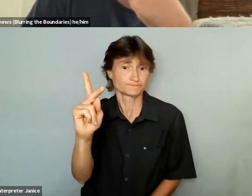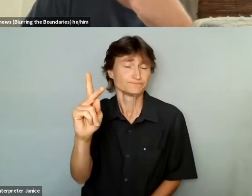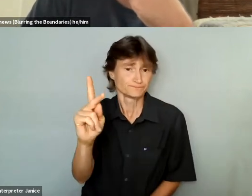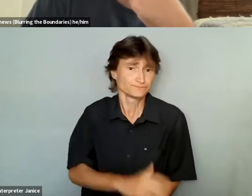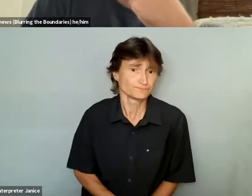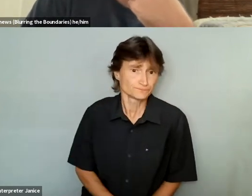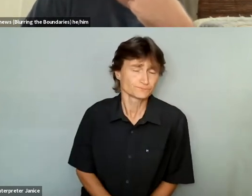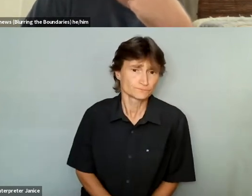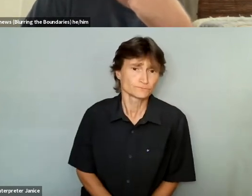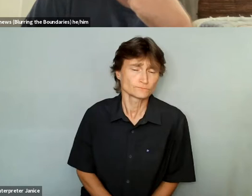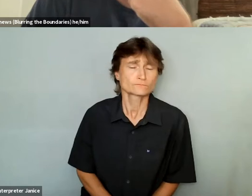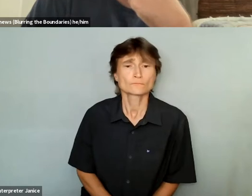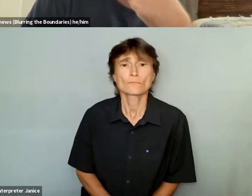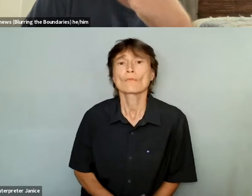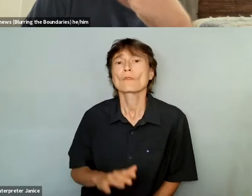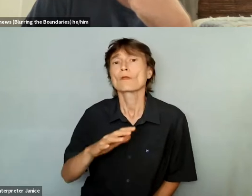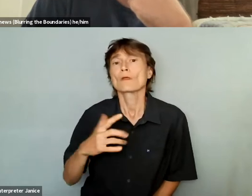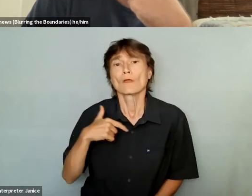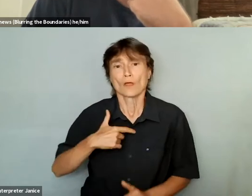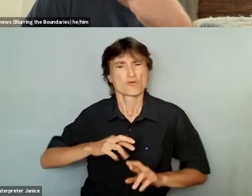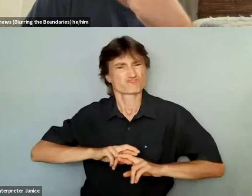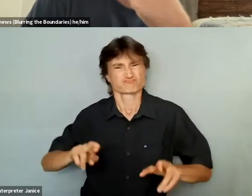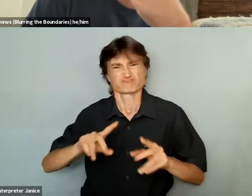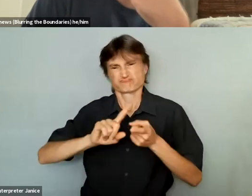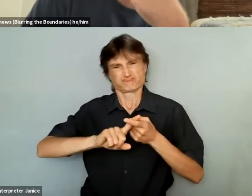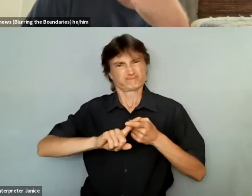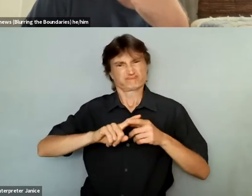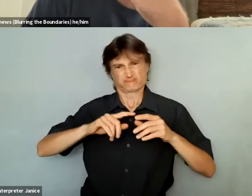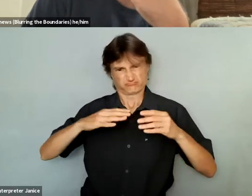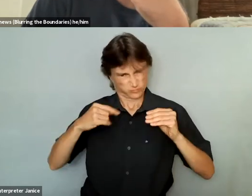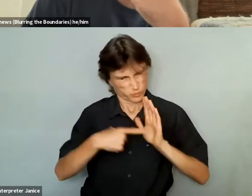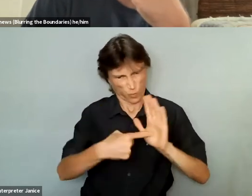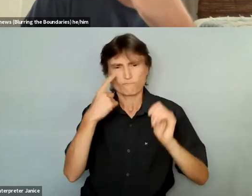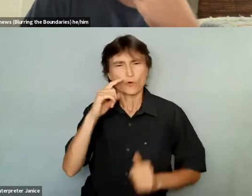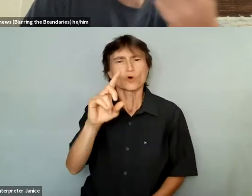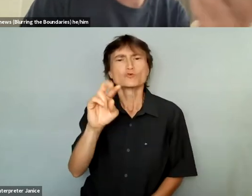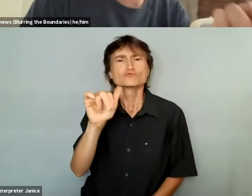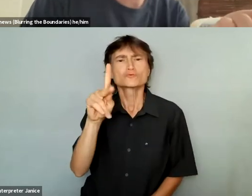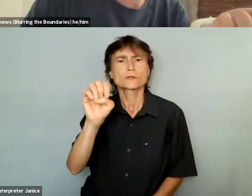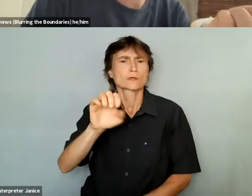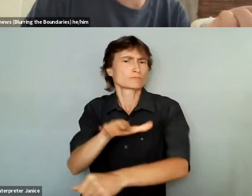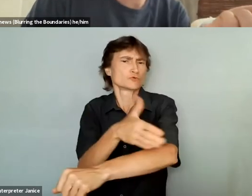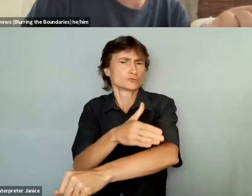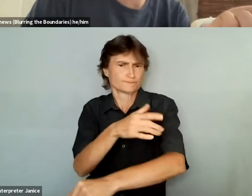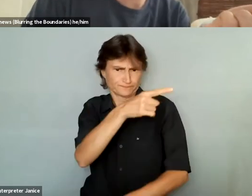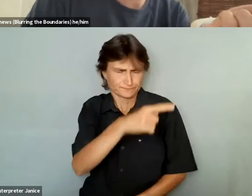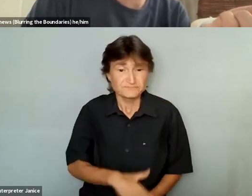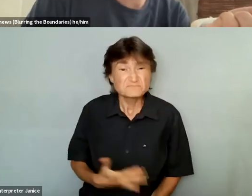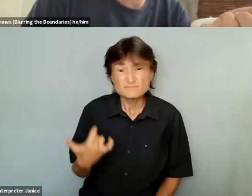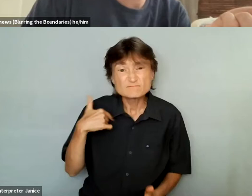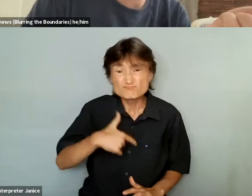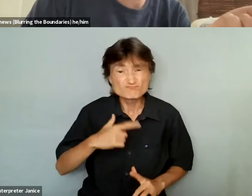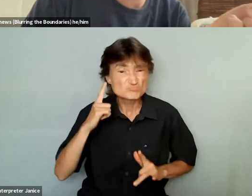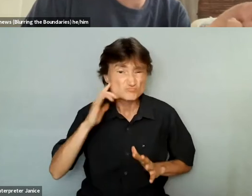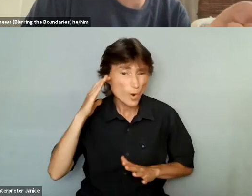and we were getting ready to present at Drake Music, and we were just jamming and